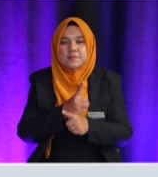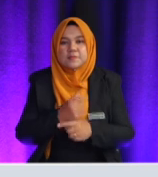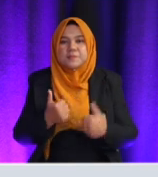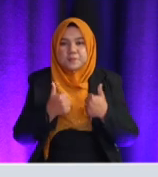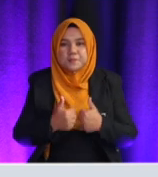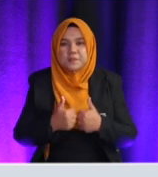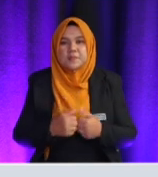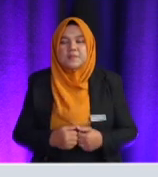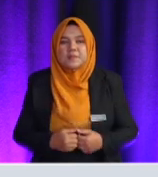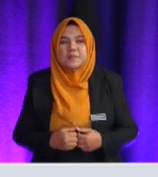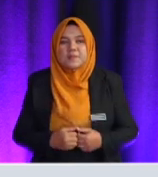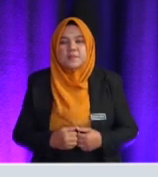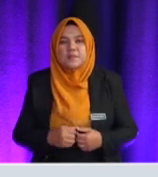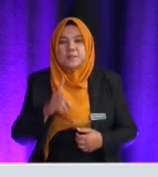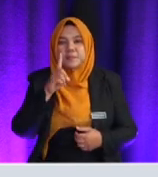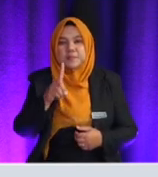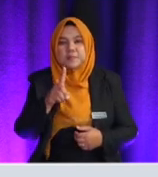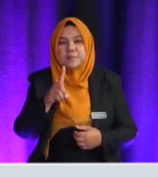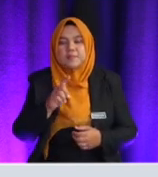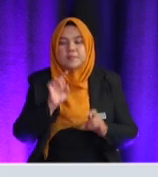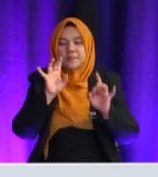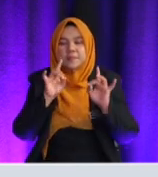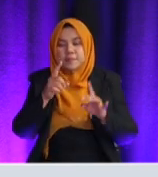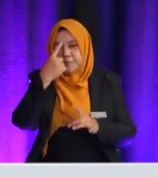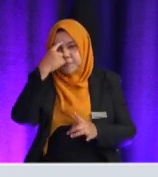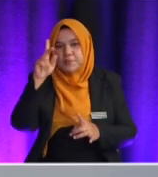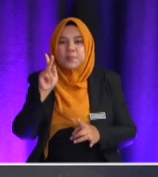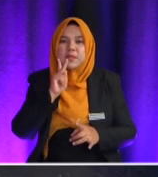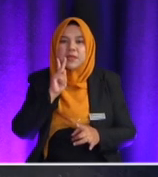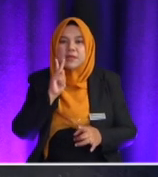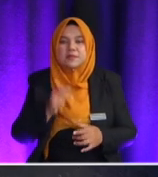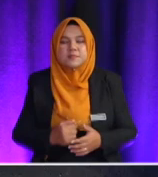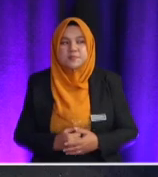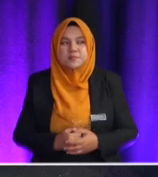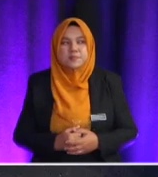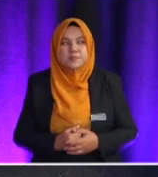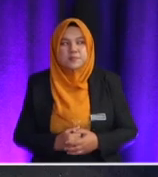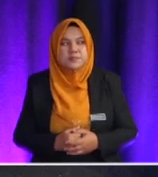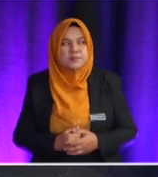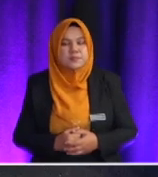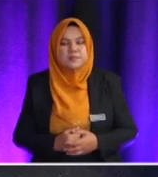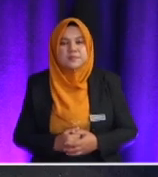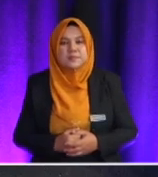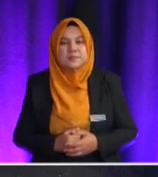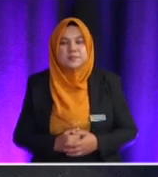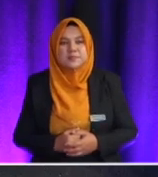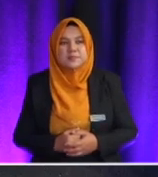job. Maybe we can give one reward to Kaisara. You got one pen. Yes.